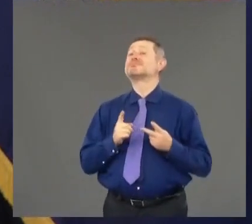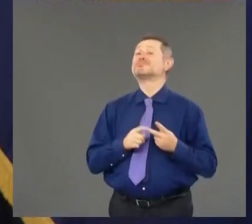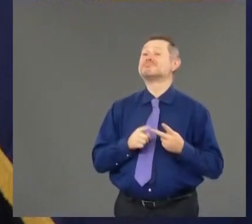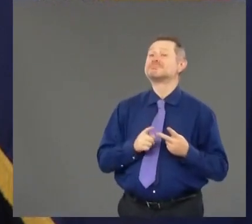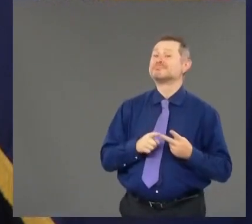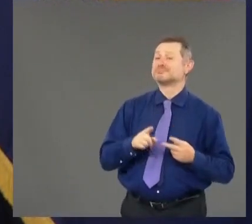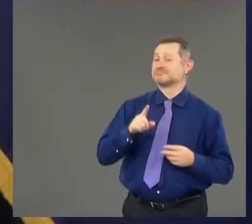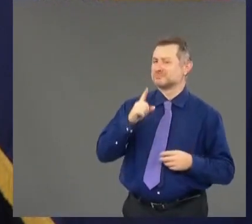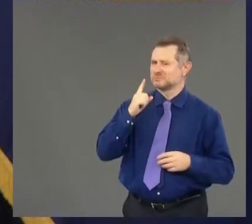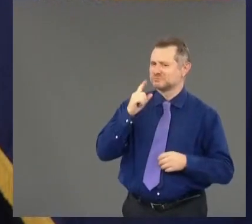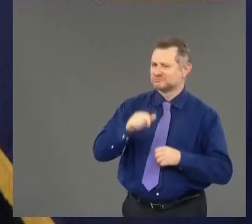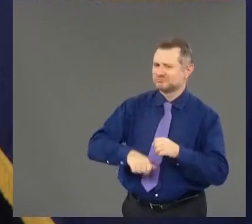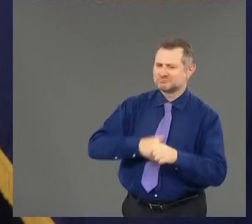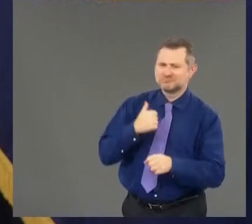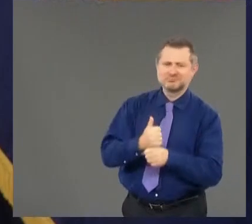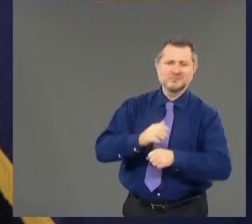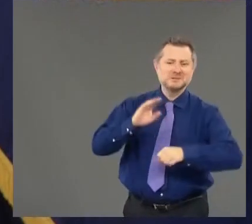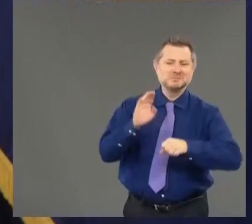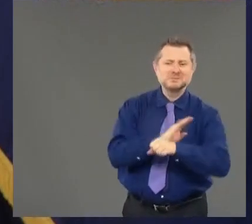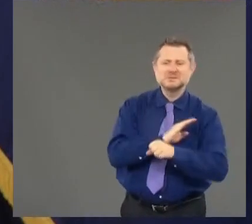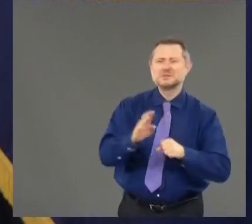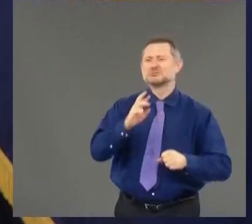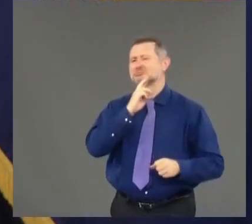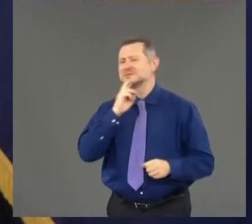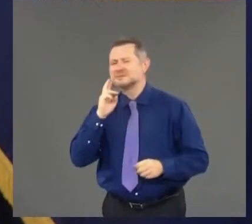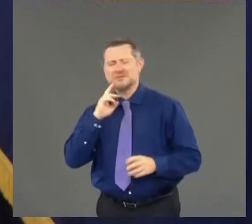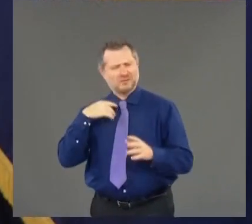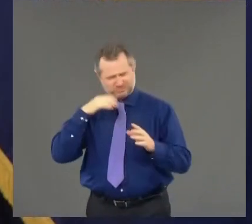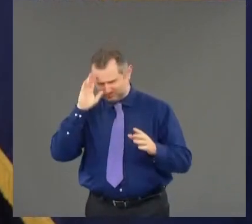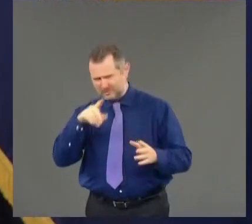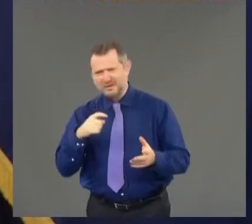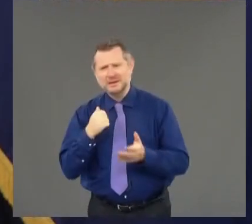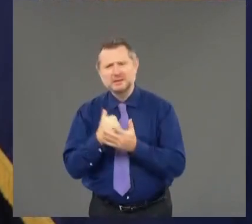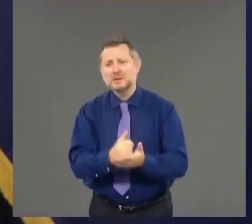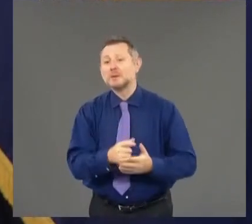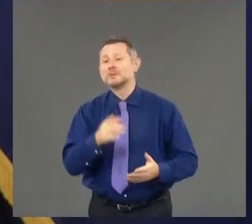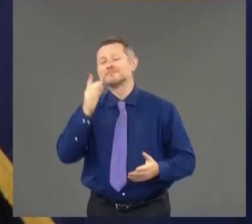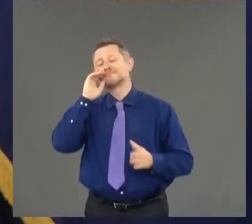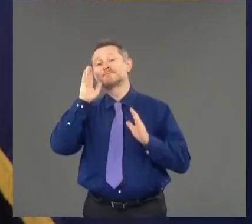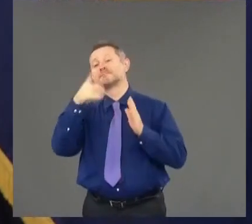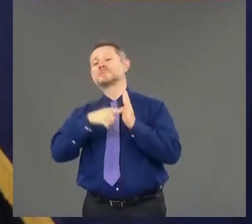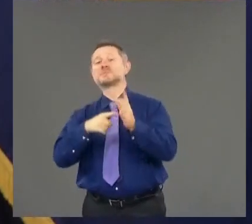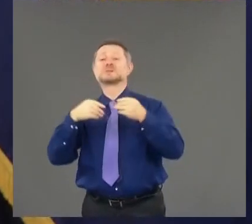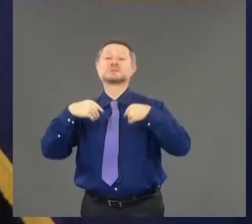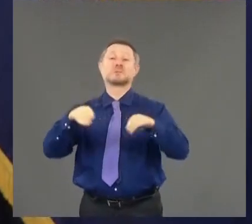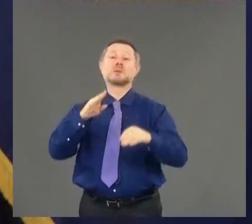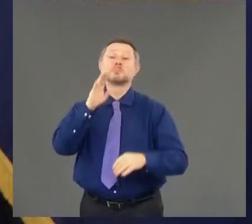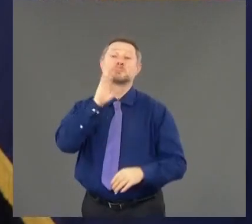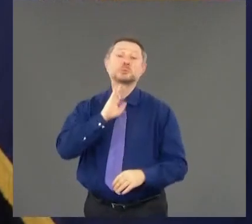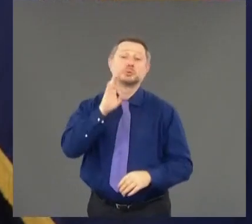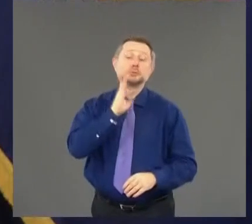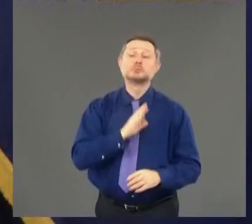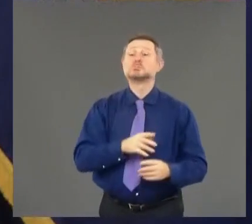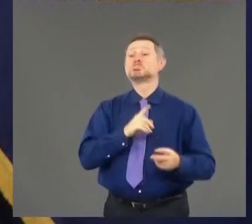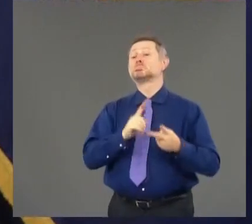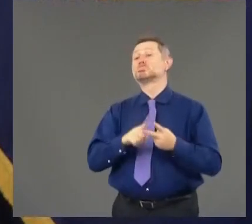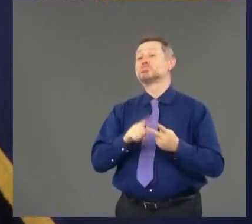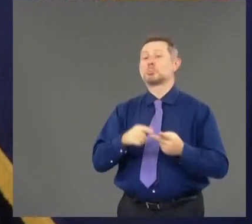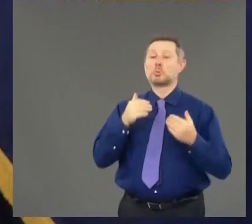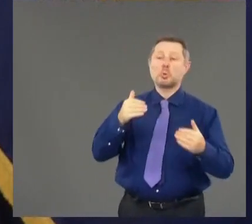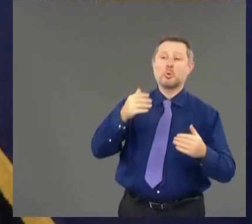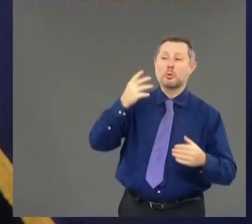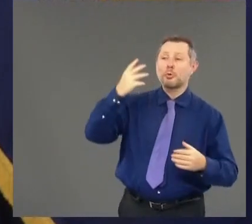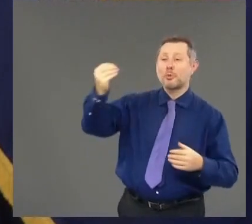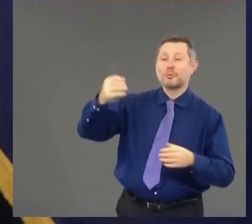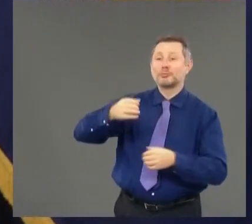establishments can help. You see you're selling beer to go and you see 25 people